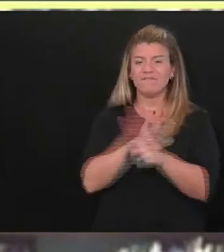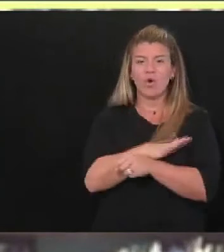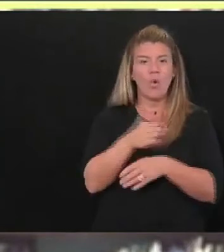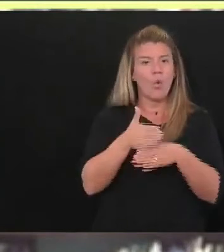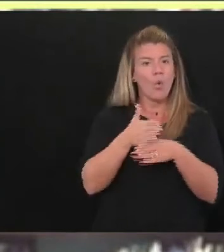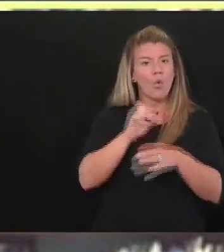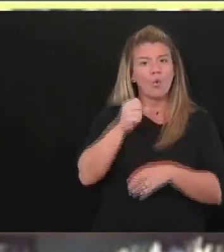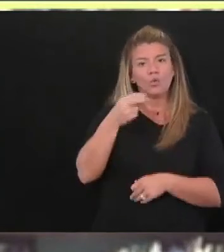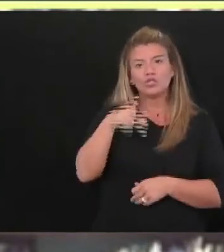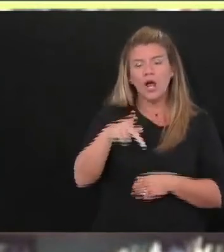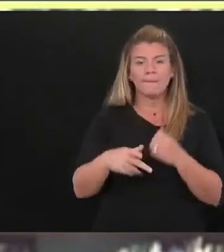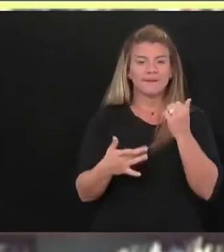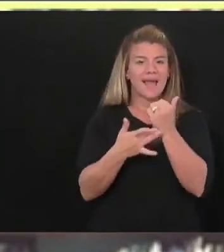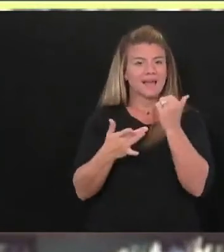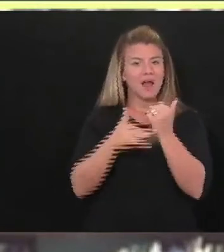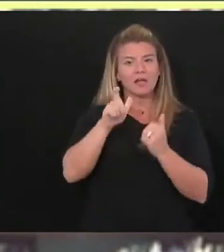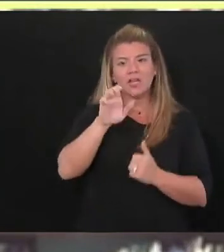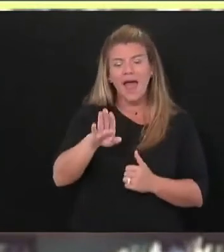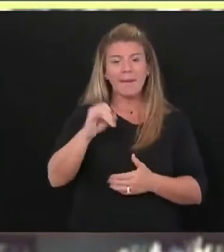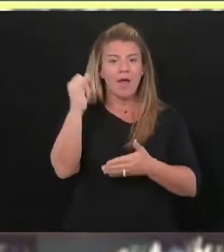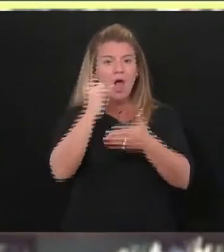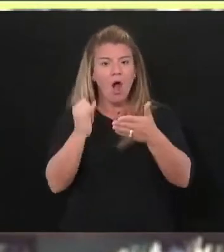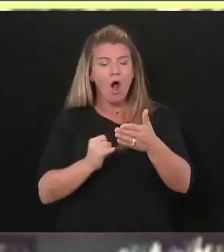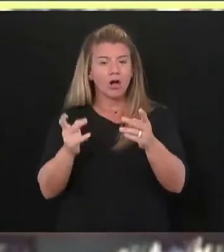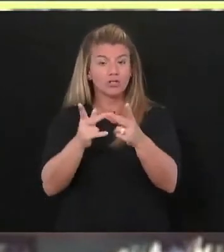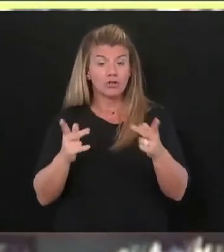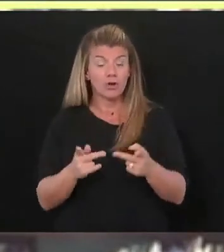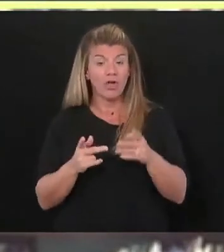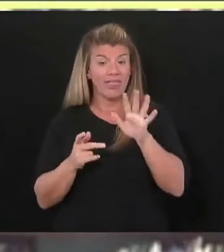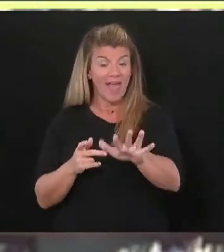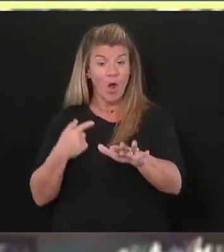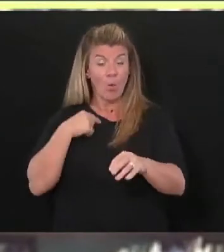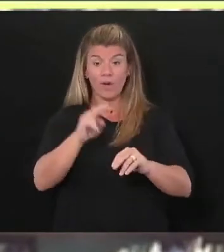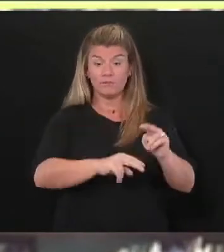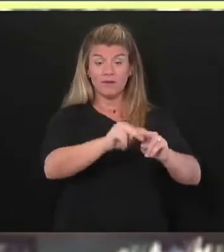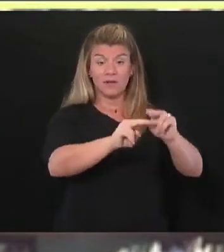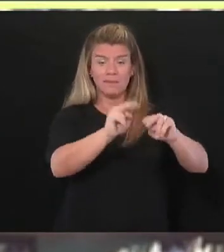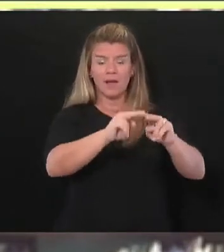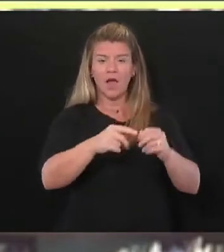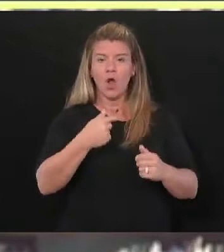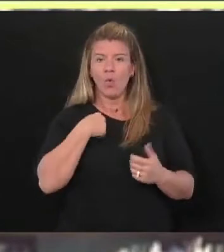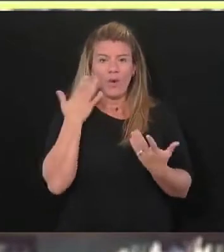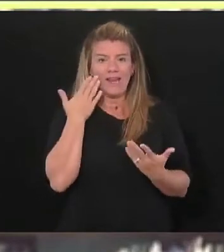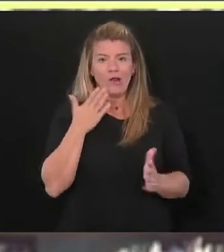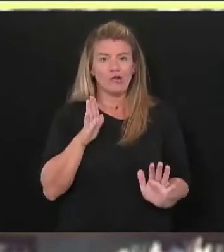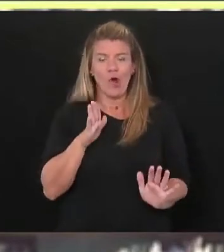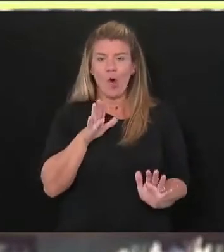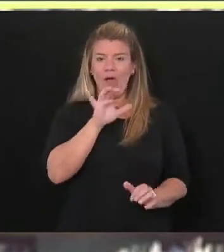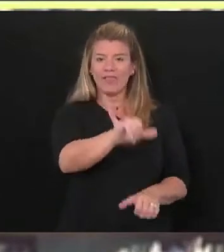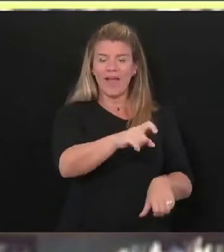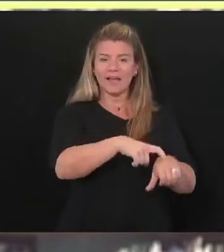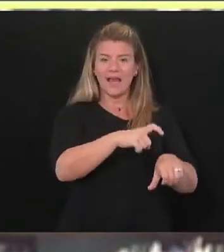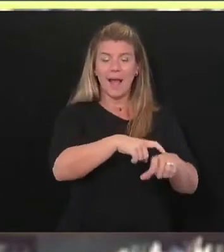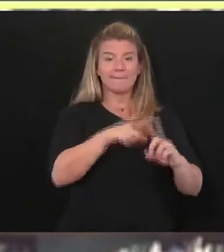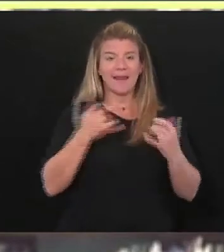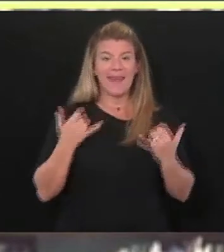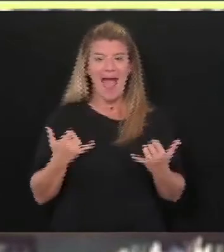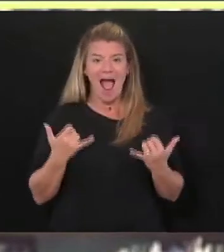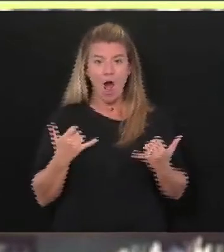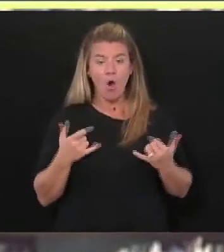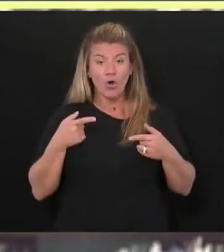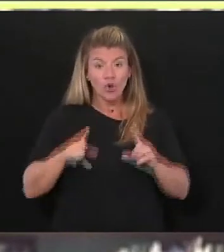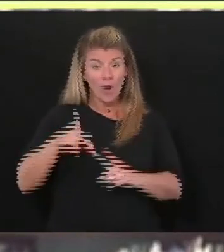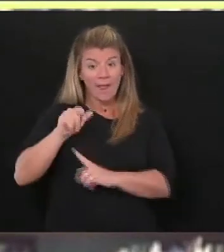technology lab, as well as an art studio. Little did we know that the technology lab and the art studio would come into play during